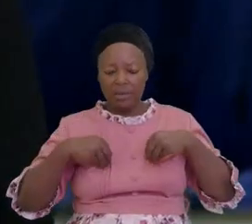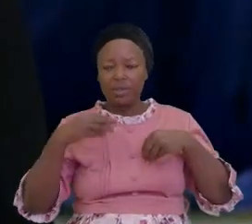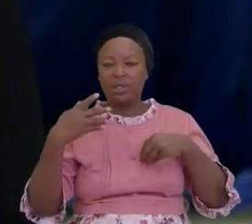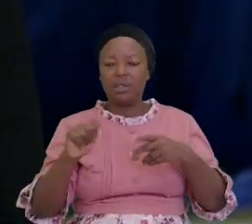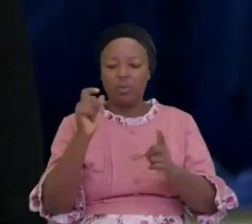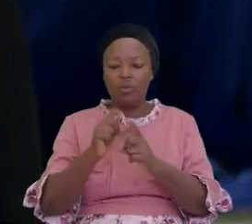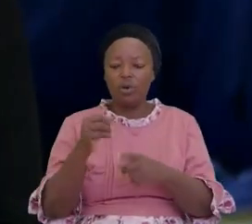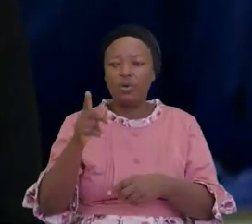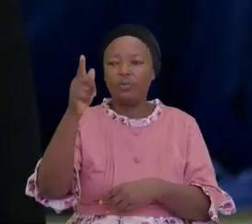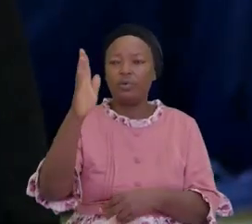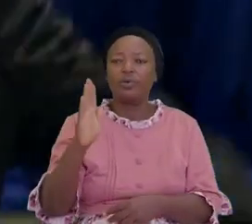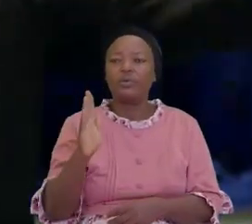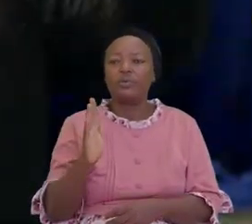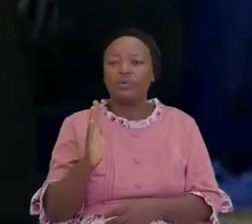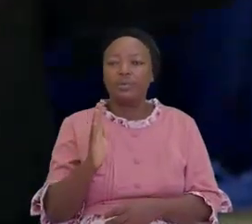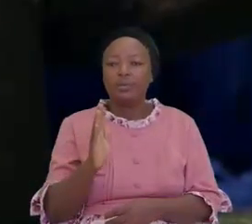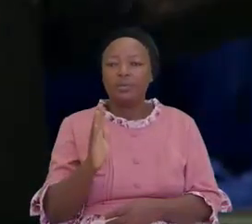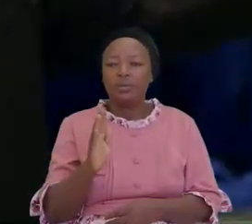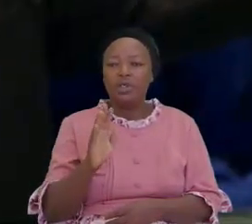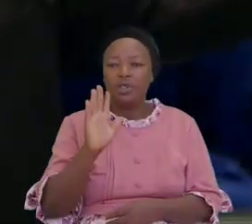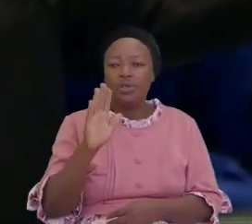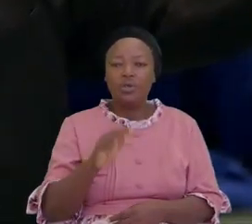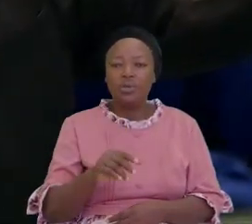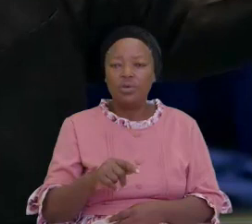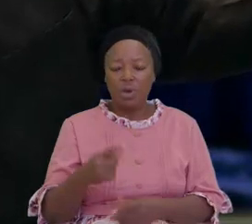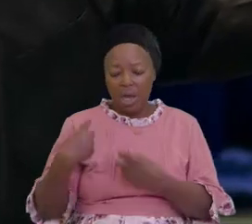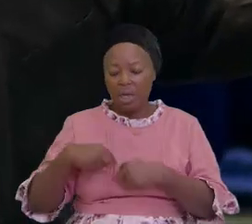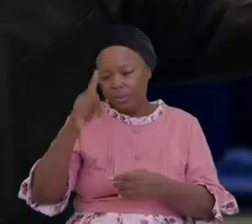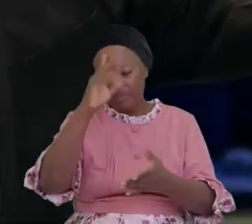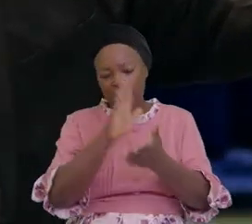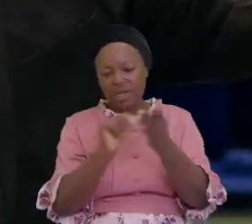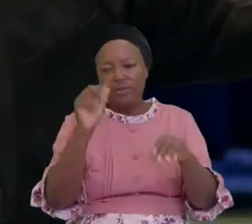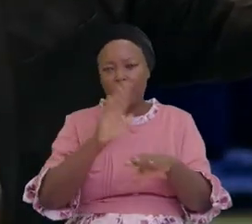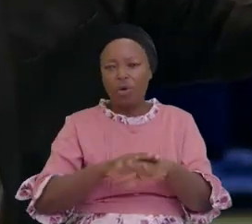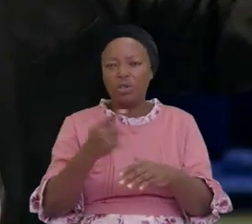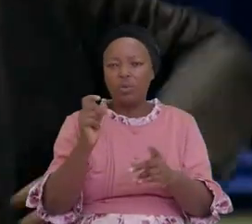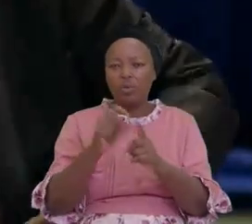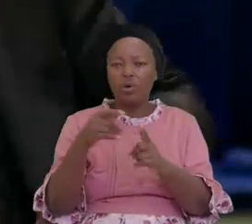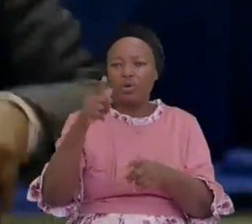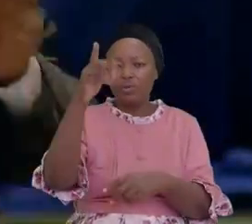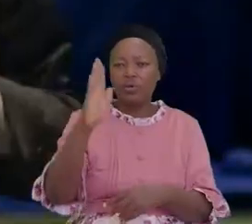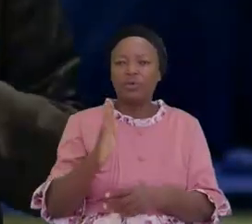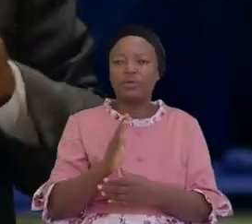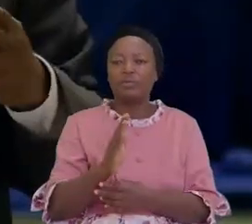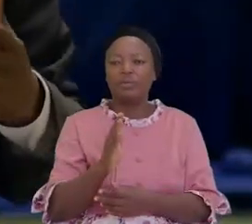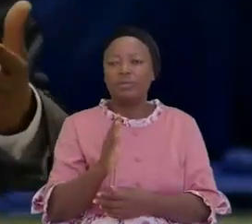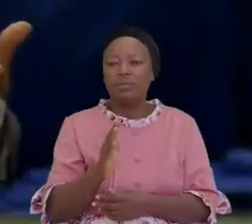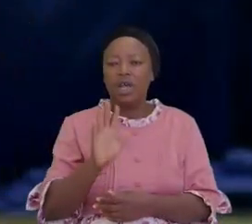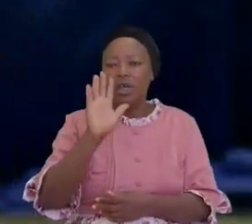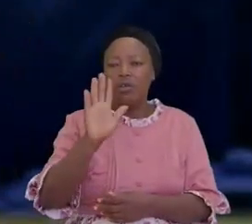God. Your heart believes the word of God. Your